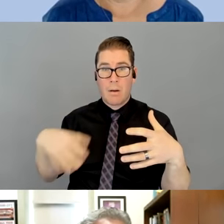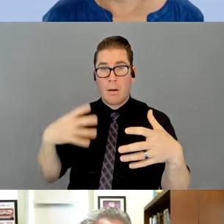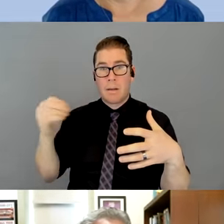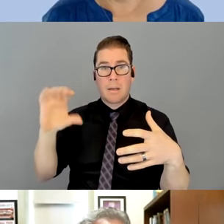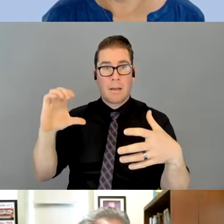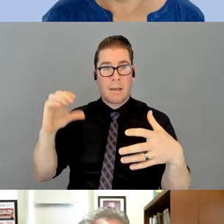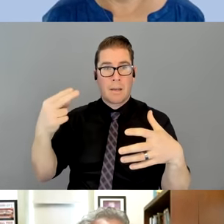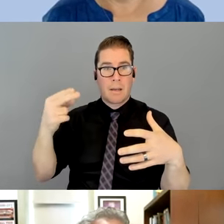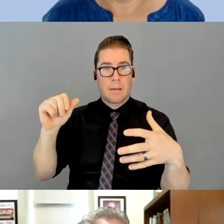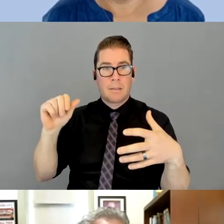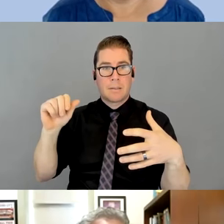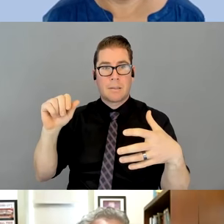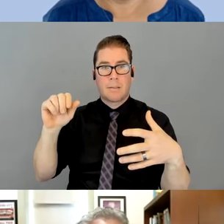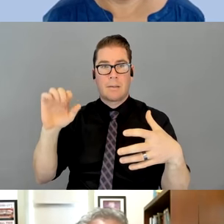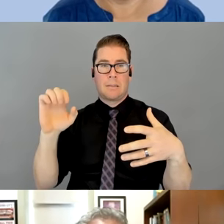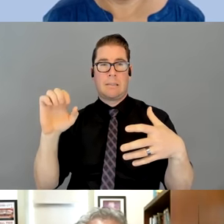and